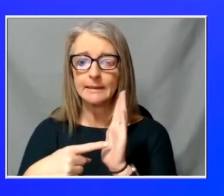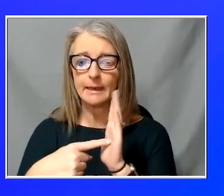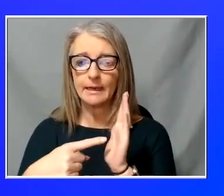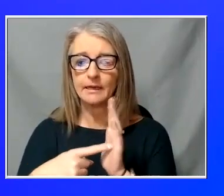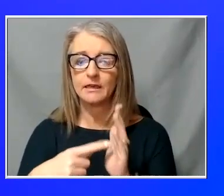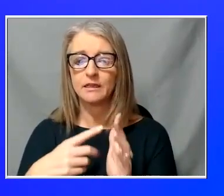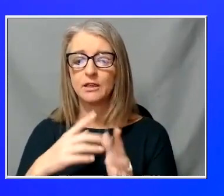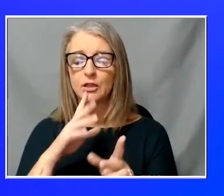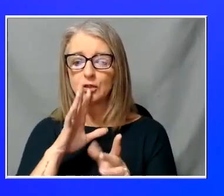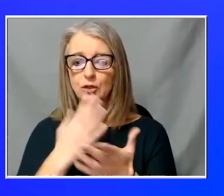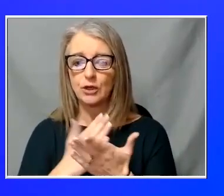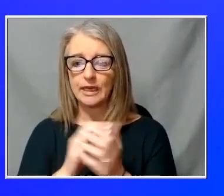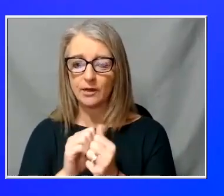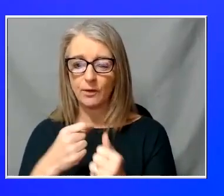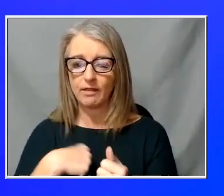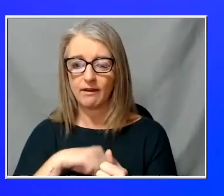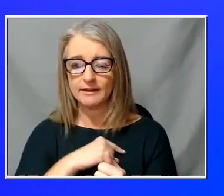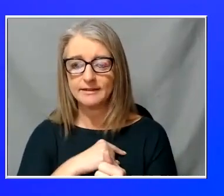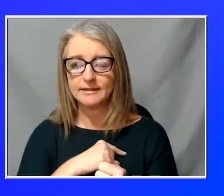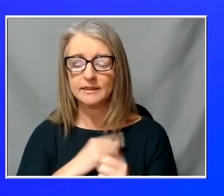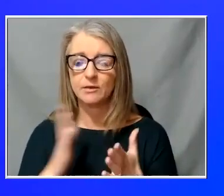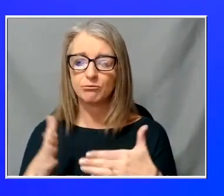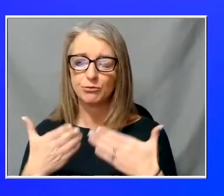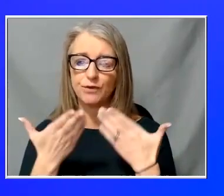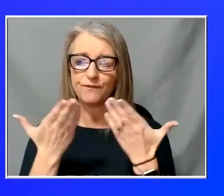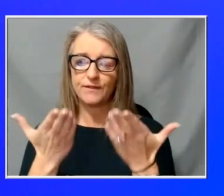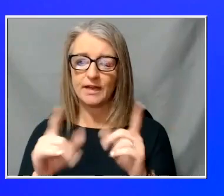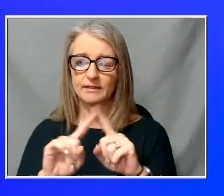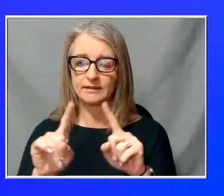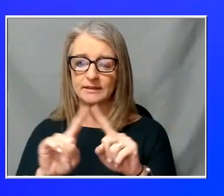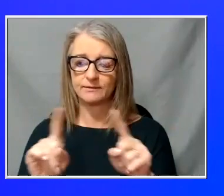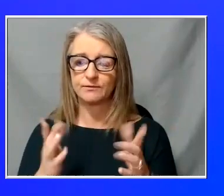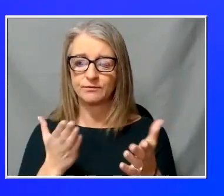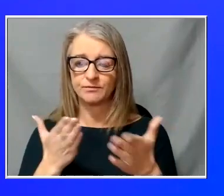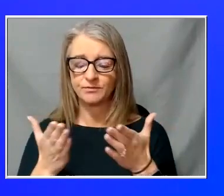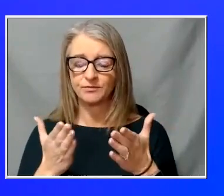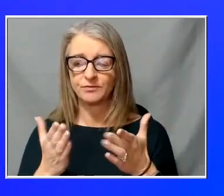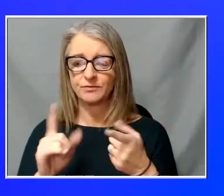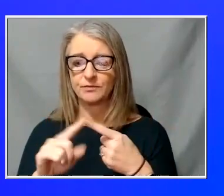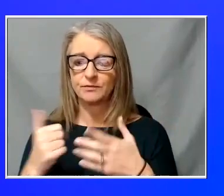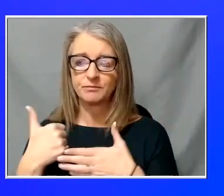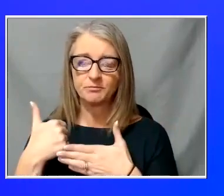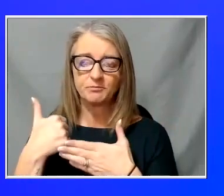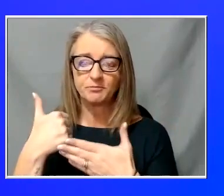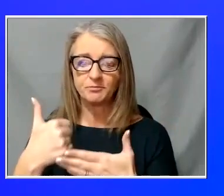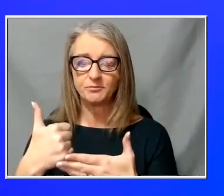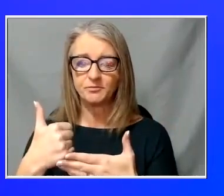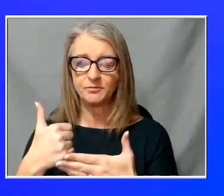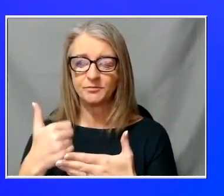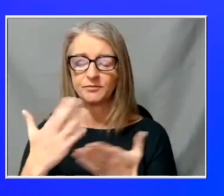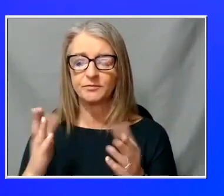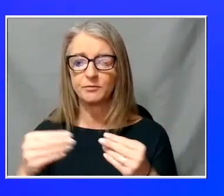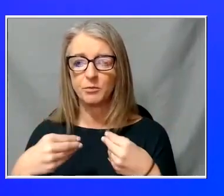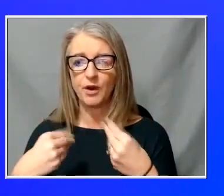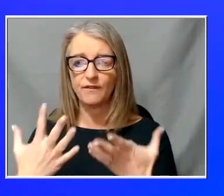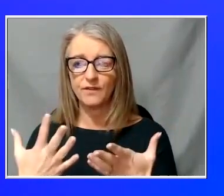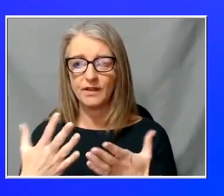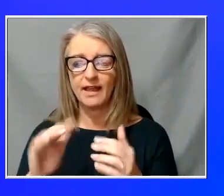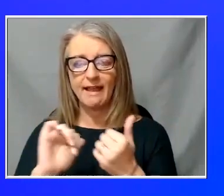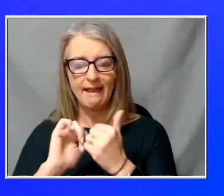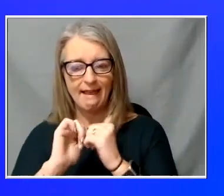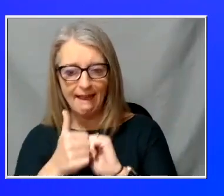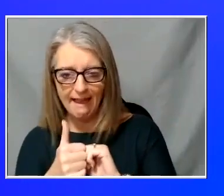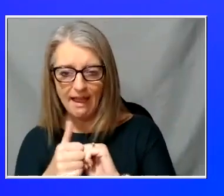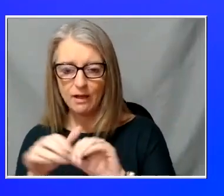Cray. We provide all these services to help providing the how you would do it